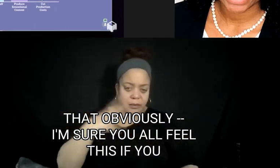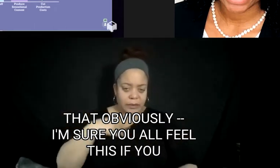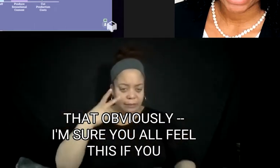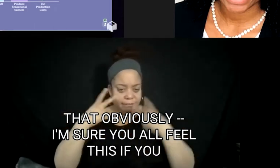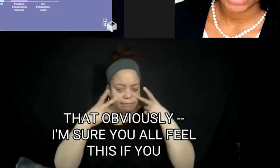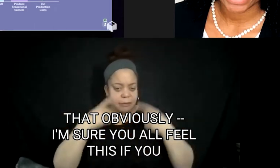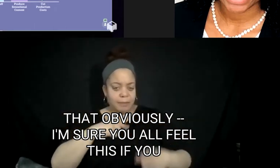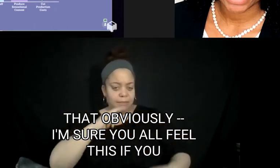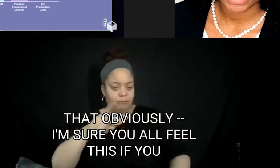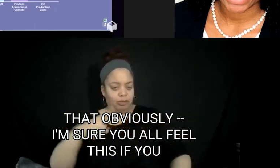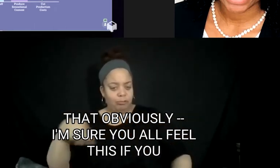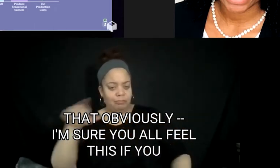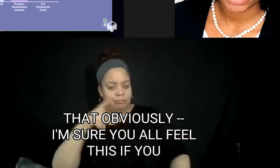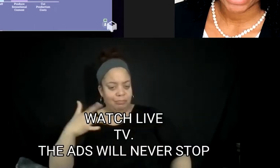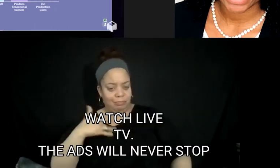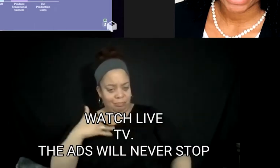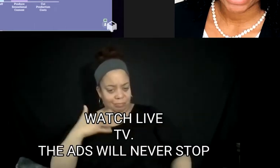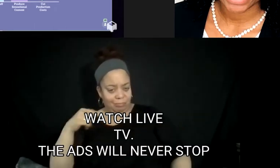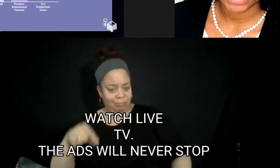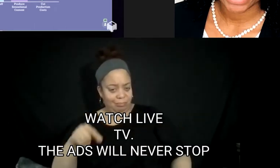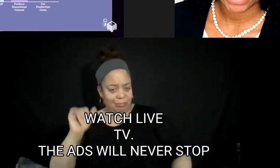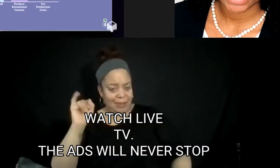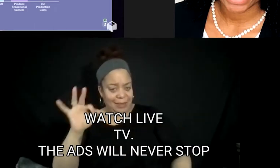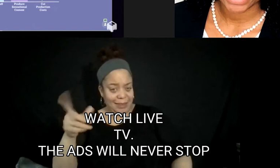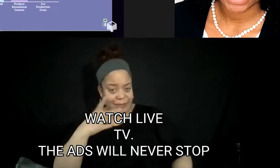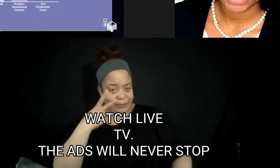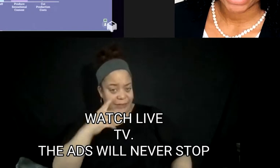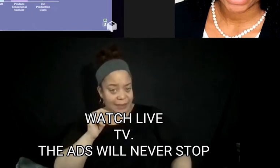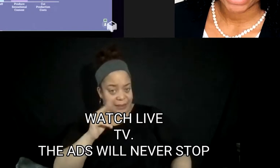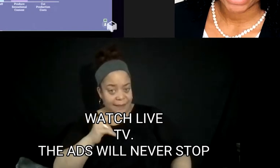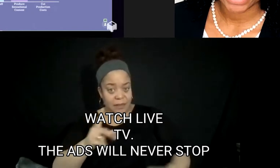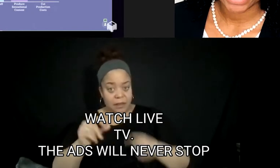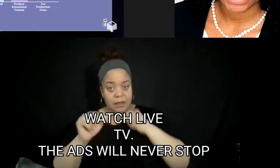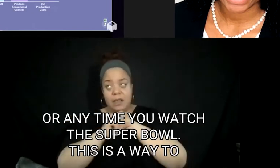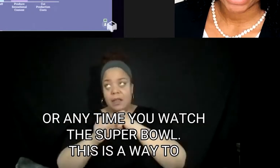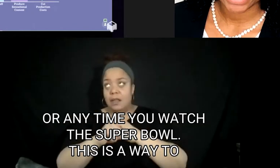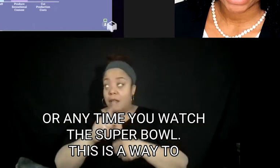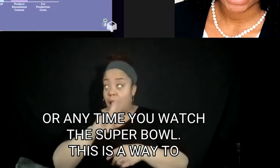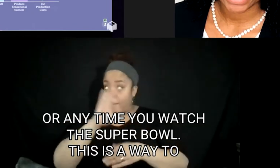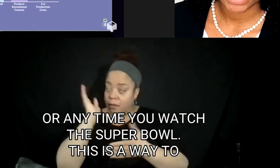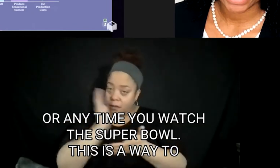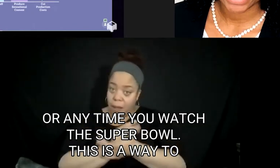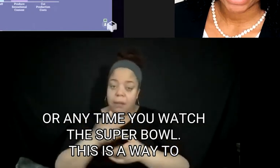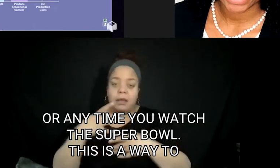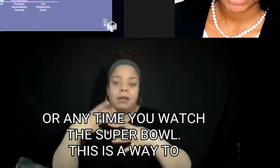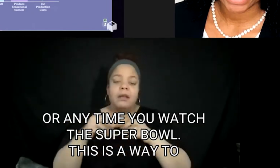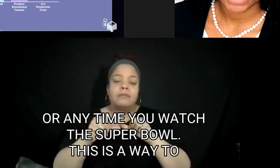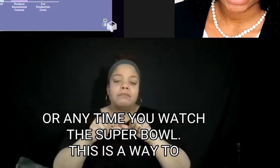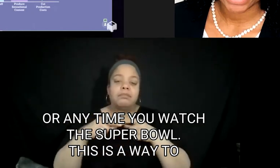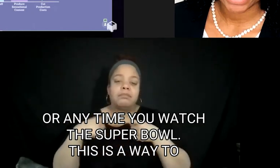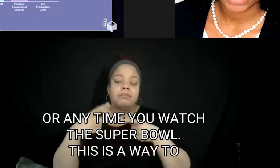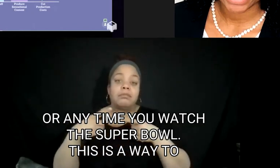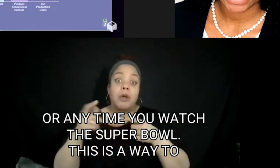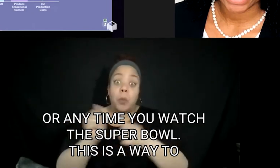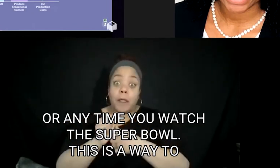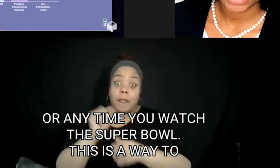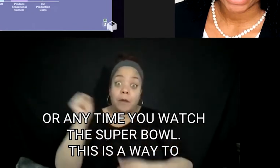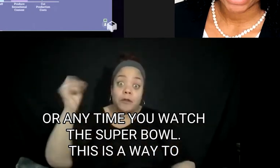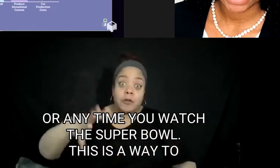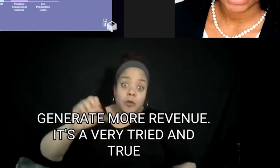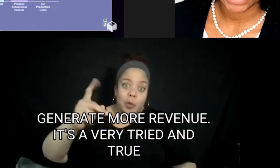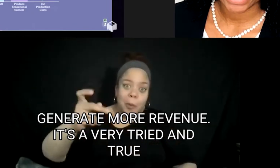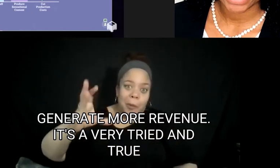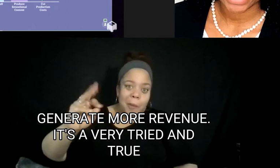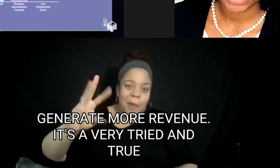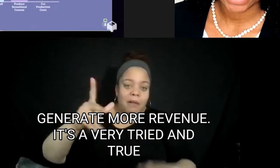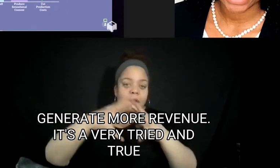Bowl. This is a way to generate more revenue. It's a very tried and true tactic. A lot of times we hear in